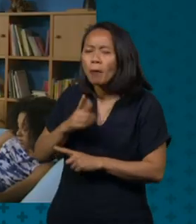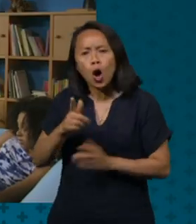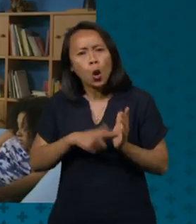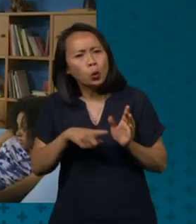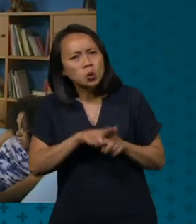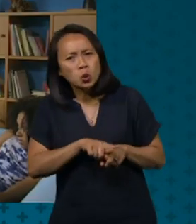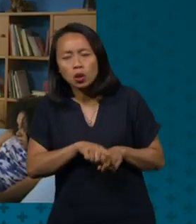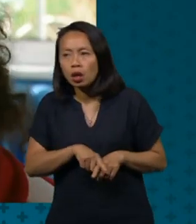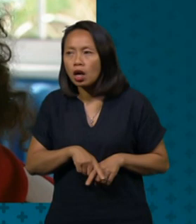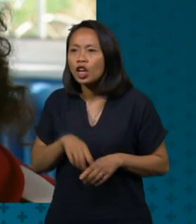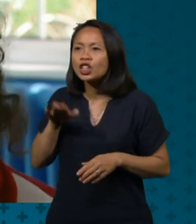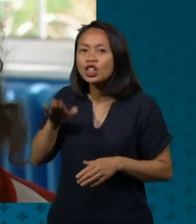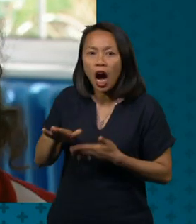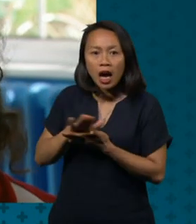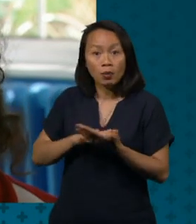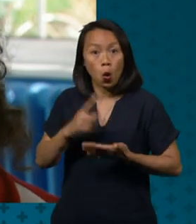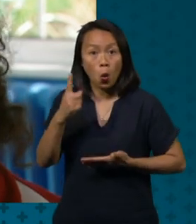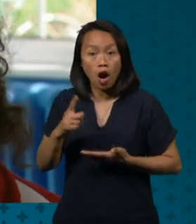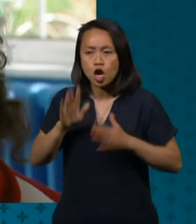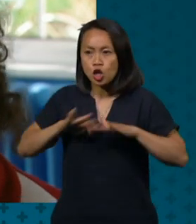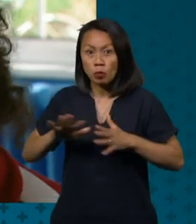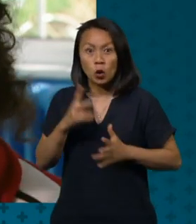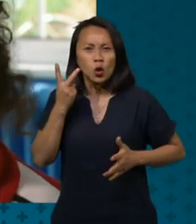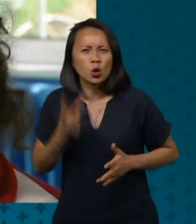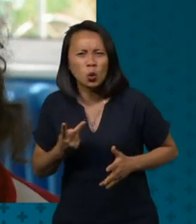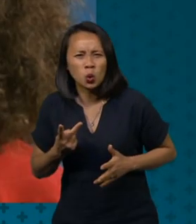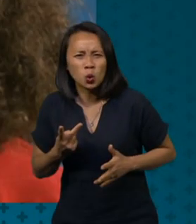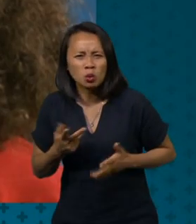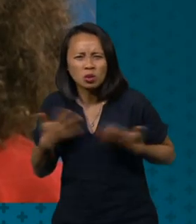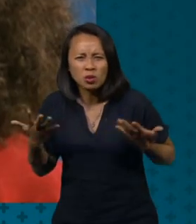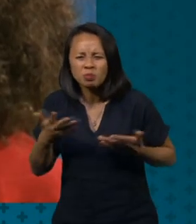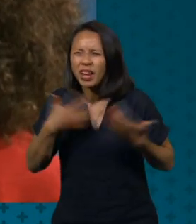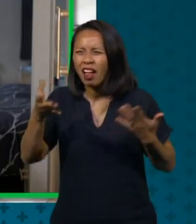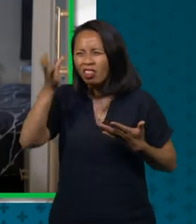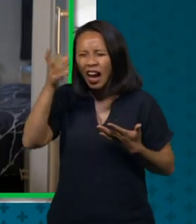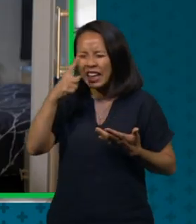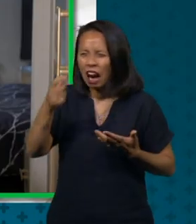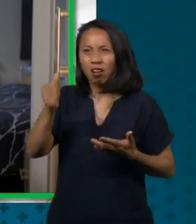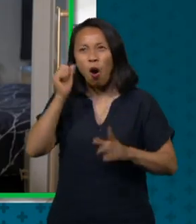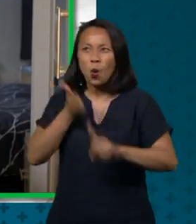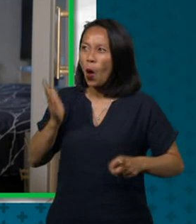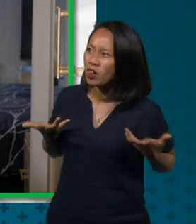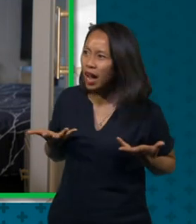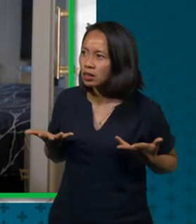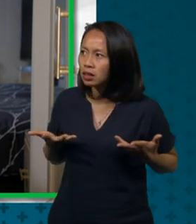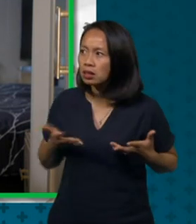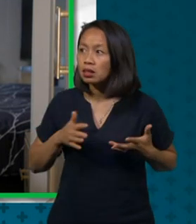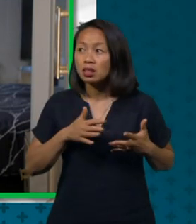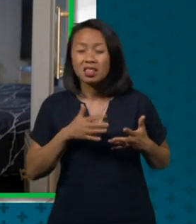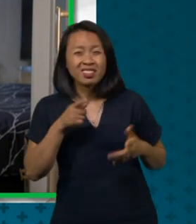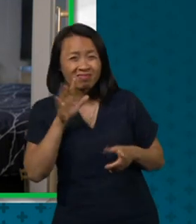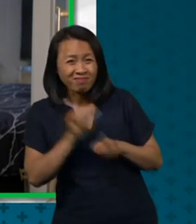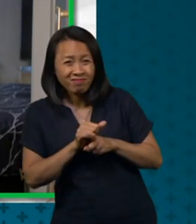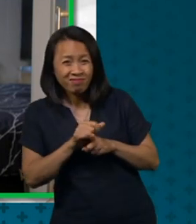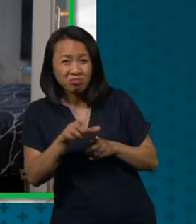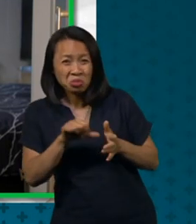not child of the week, am I? Because two childs make a children. Any thicko knows that. The way I see it, when you've got a problem, you can